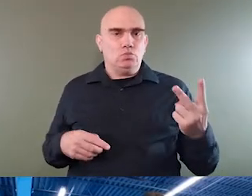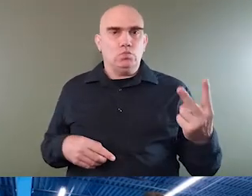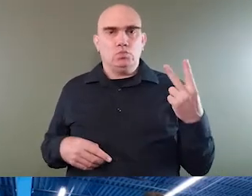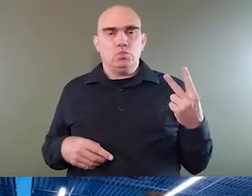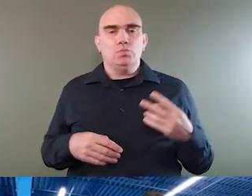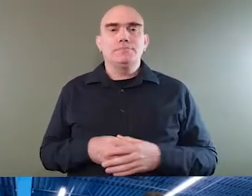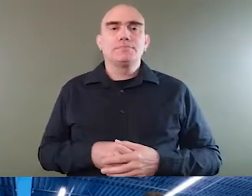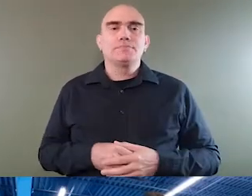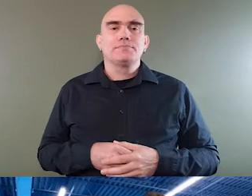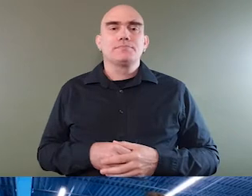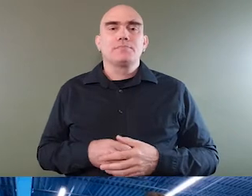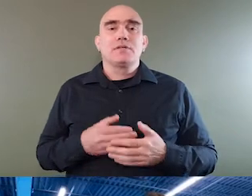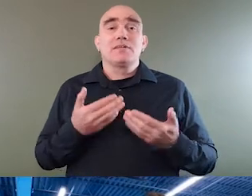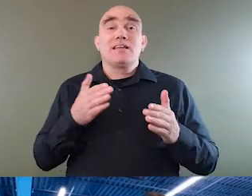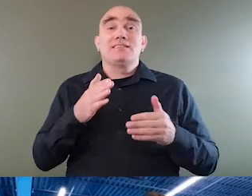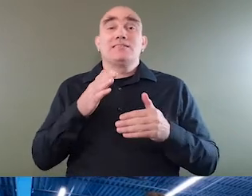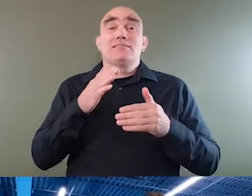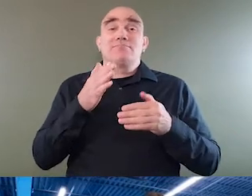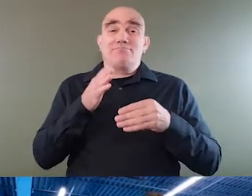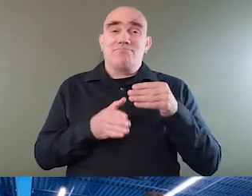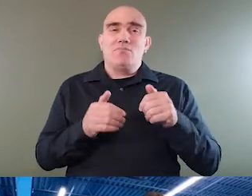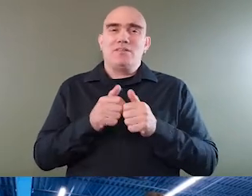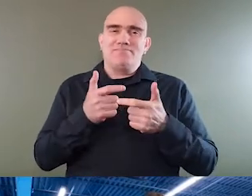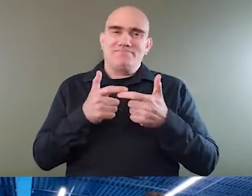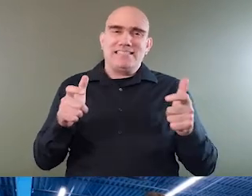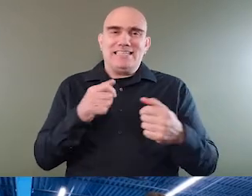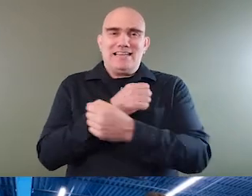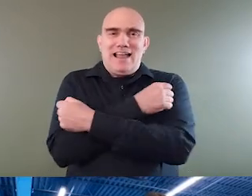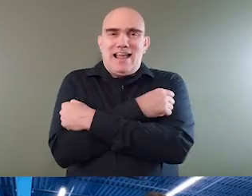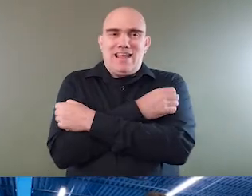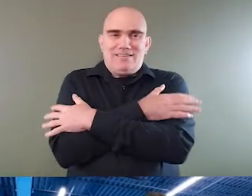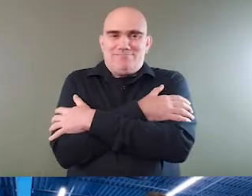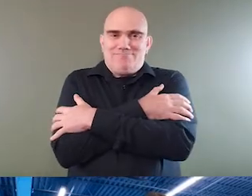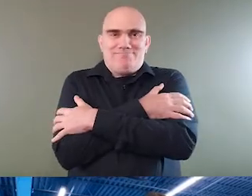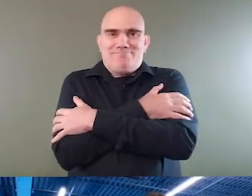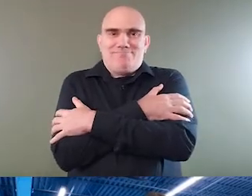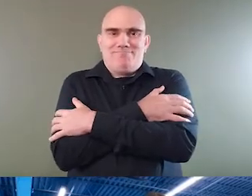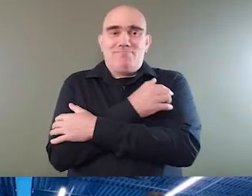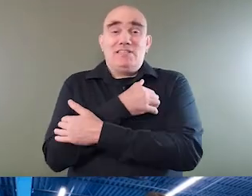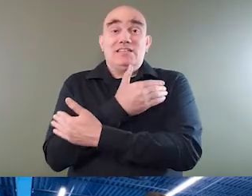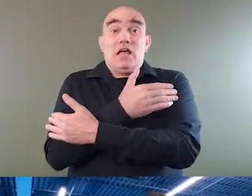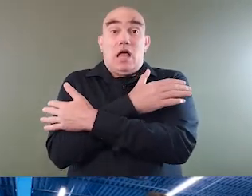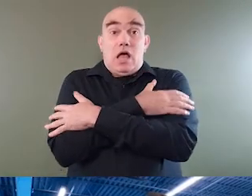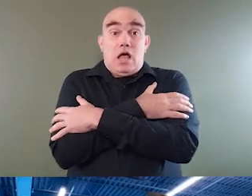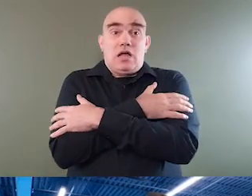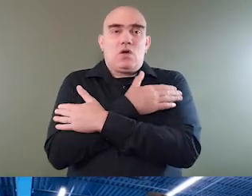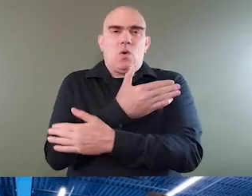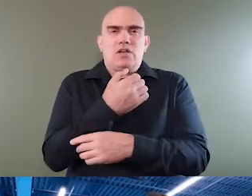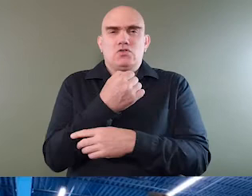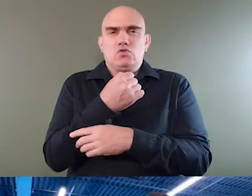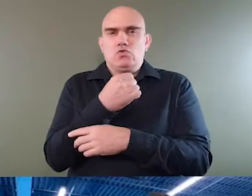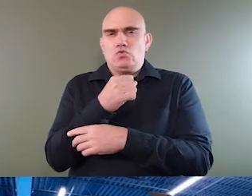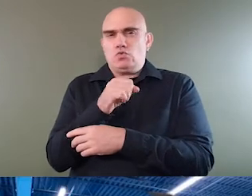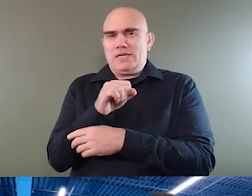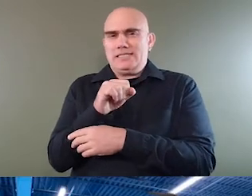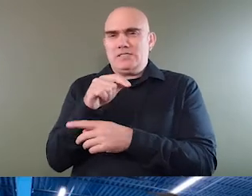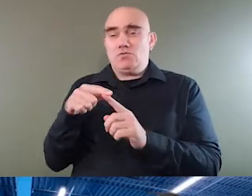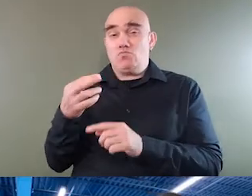And let's end in a nice big hug here. We'll take our hug for a little twist. Just turn it to the